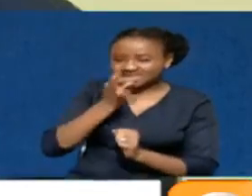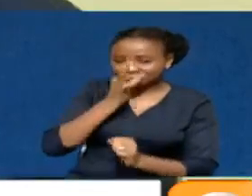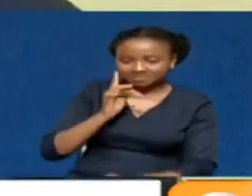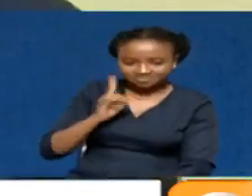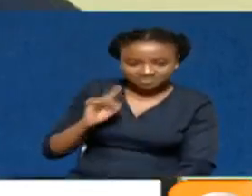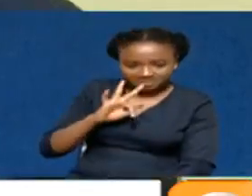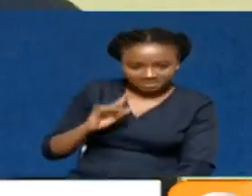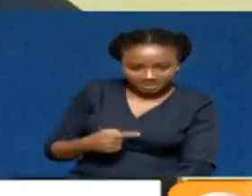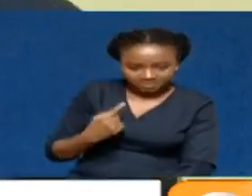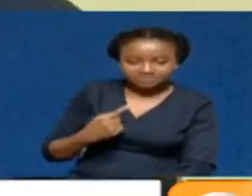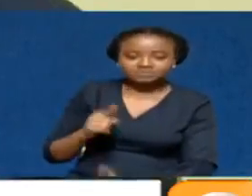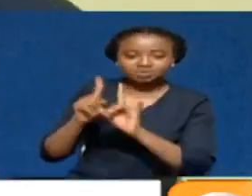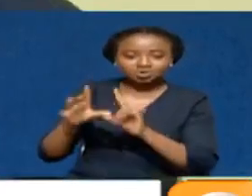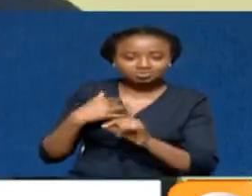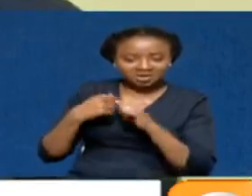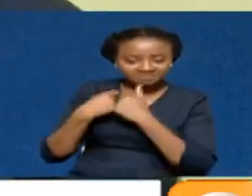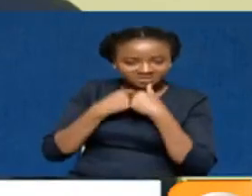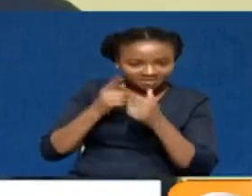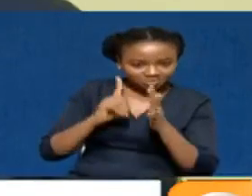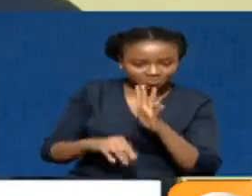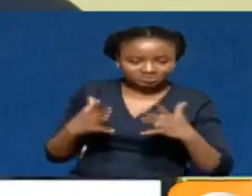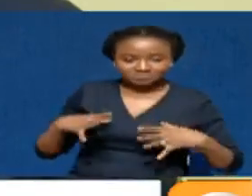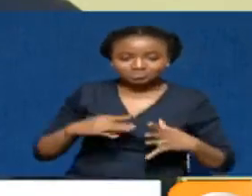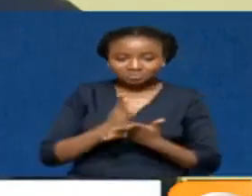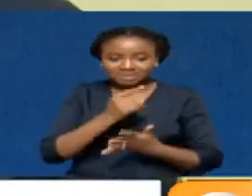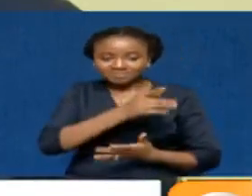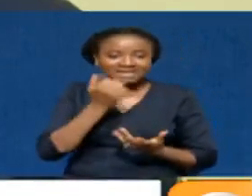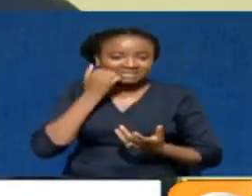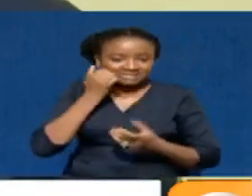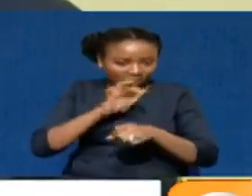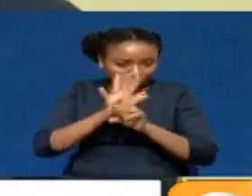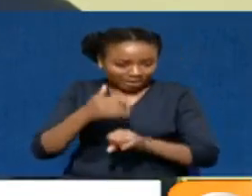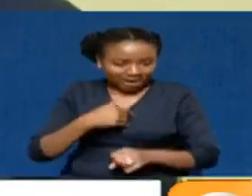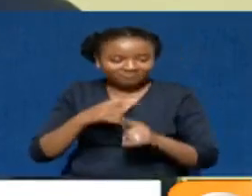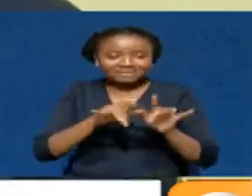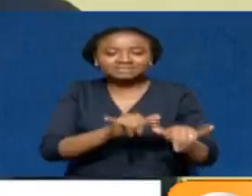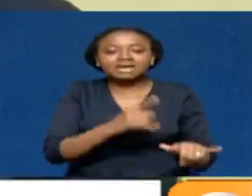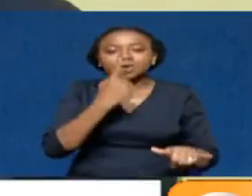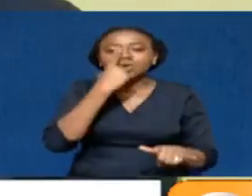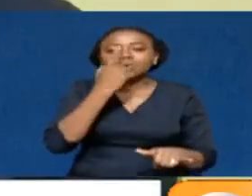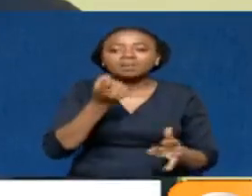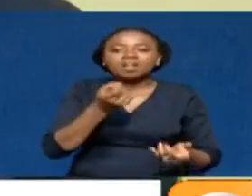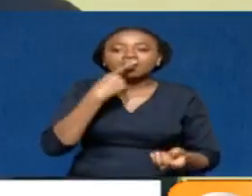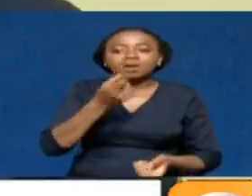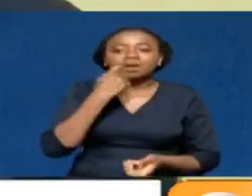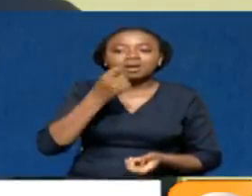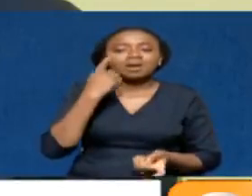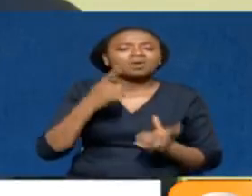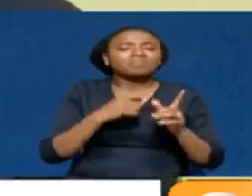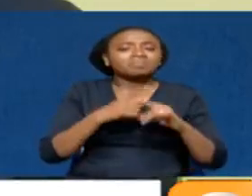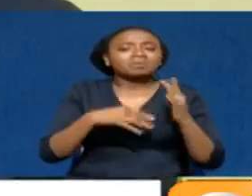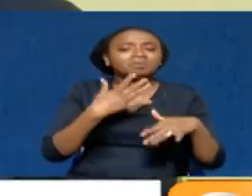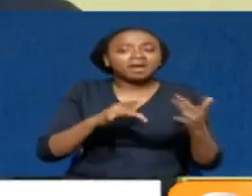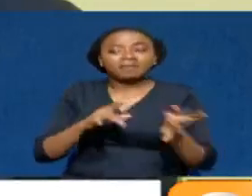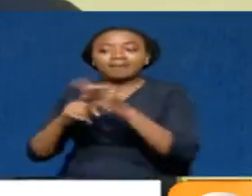3,438. We're also having the challenge of people who are being treated at home. People who basically self-medicate, by the time they come to the facility, it's too late.